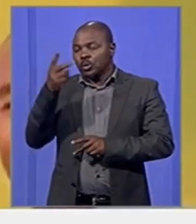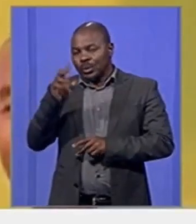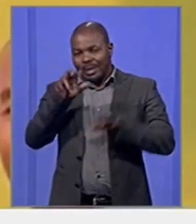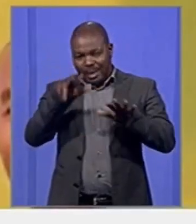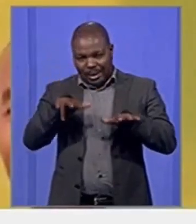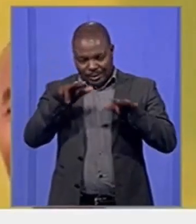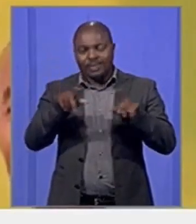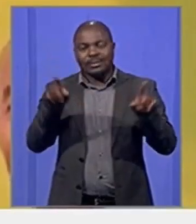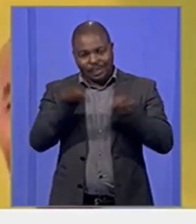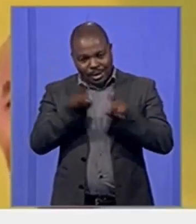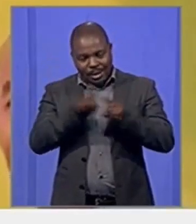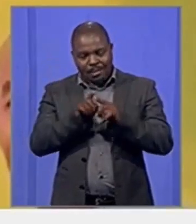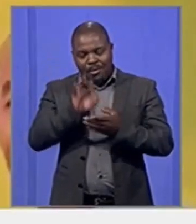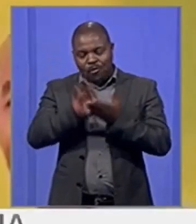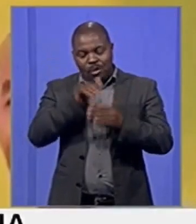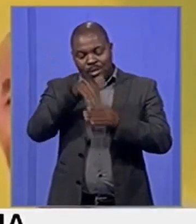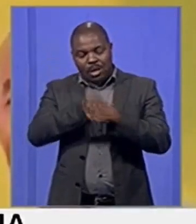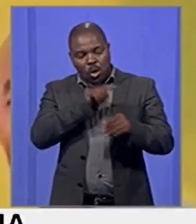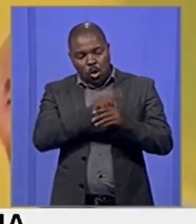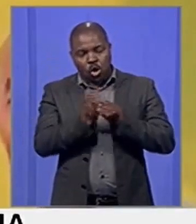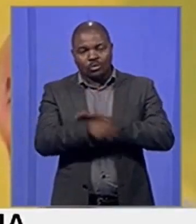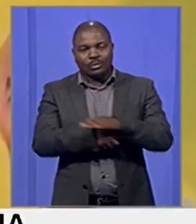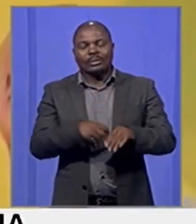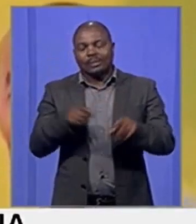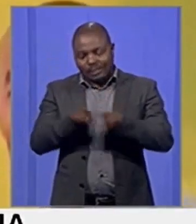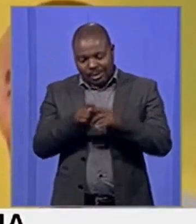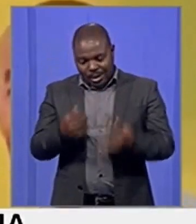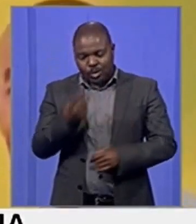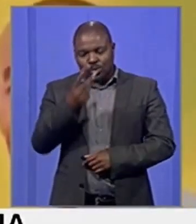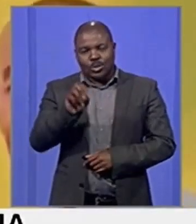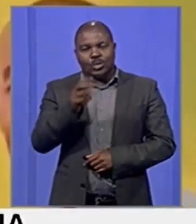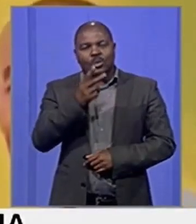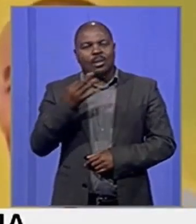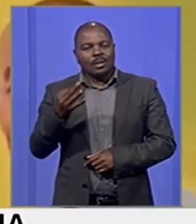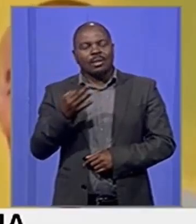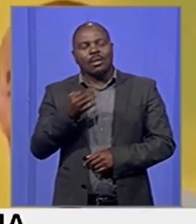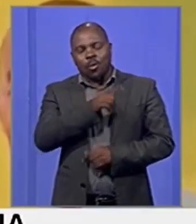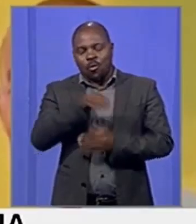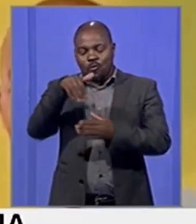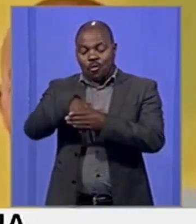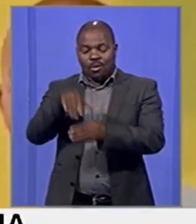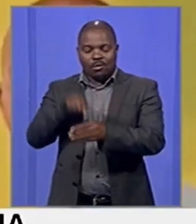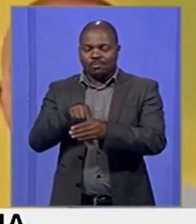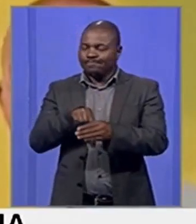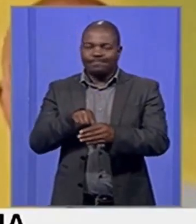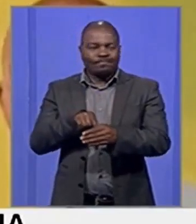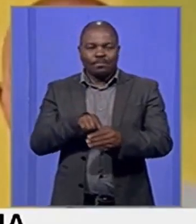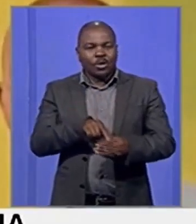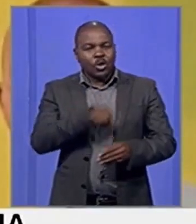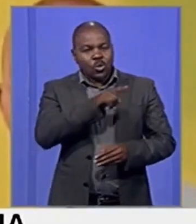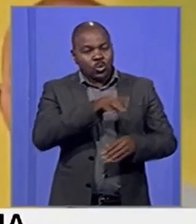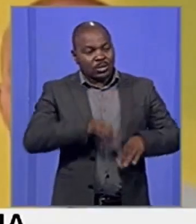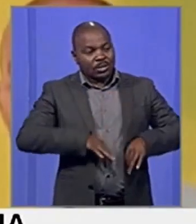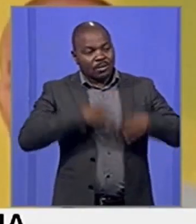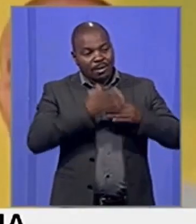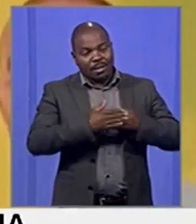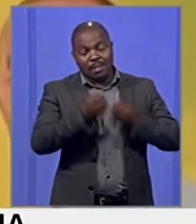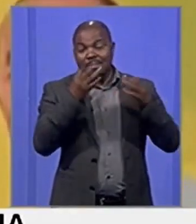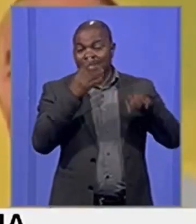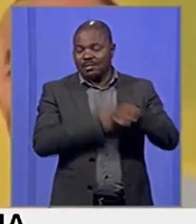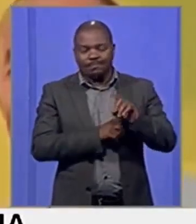a coup on the ballot. He has repeated again, 2023, a coup on the ballot. You can't survive this for far too many times.